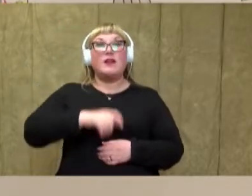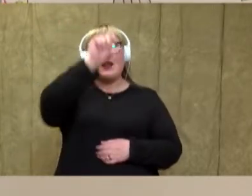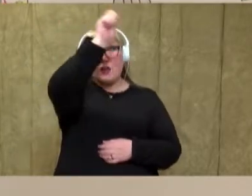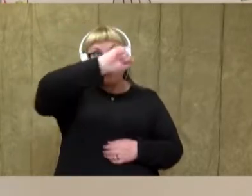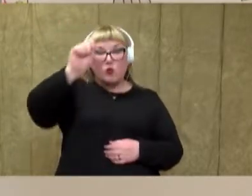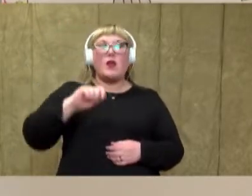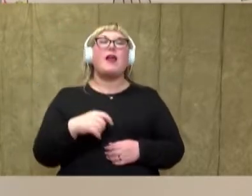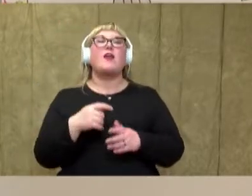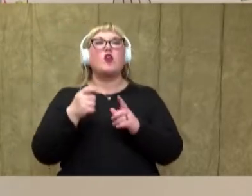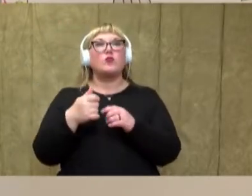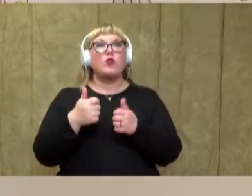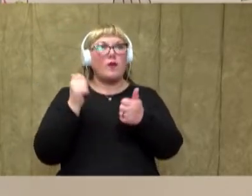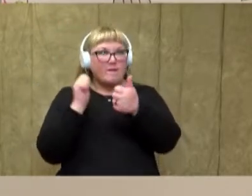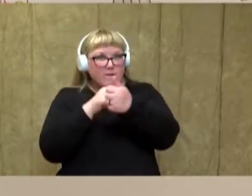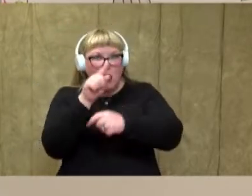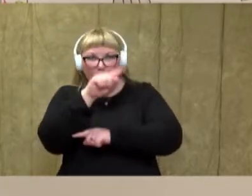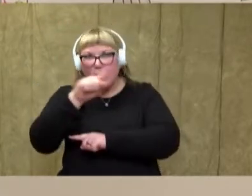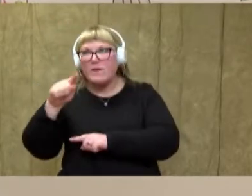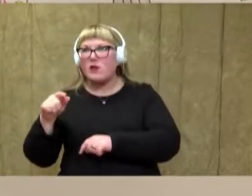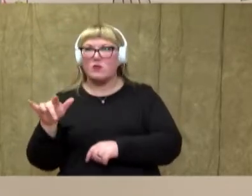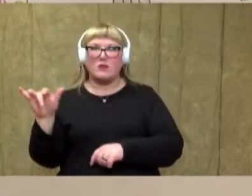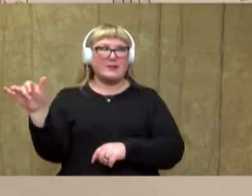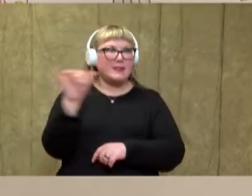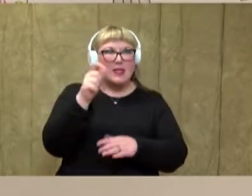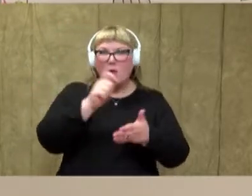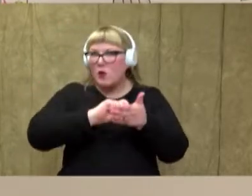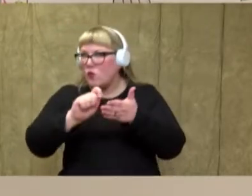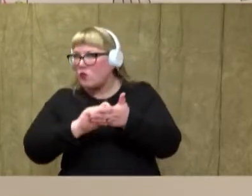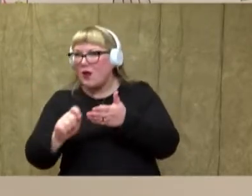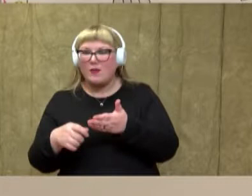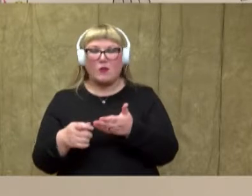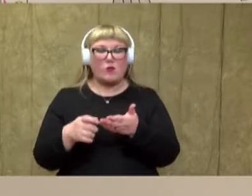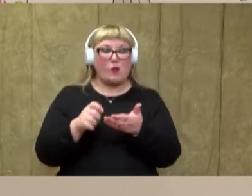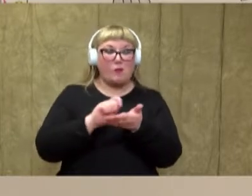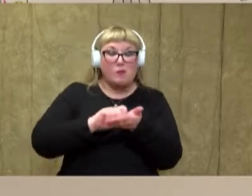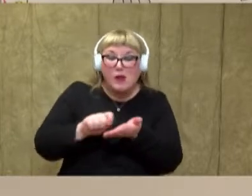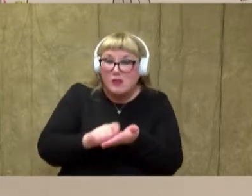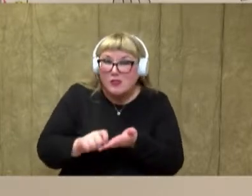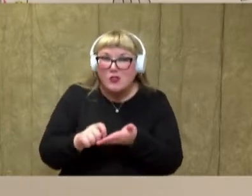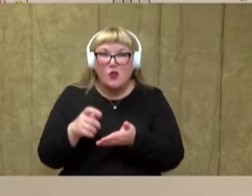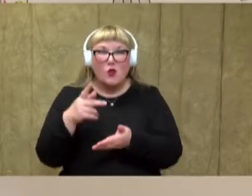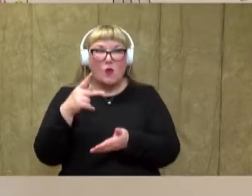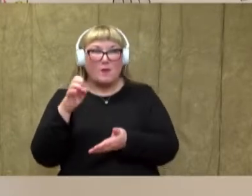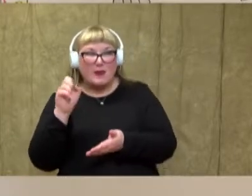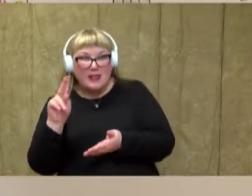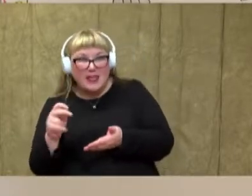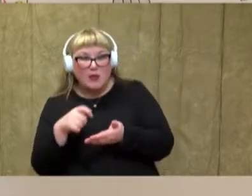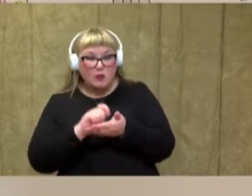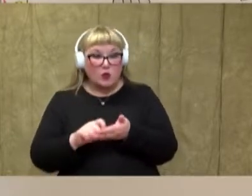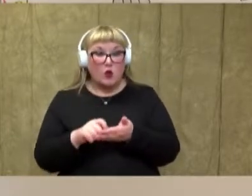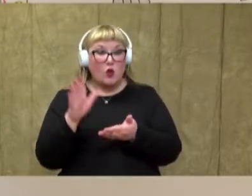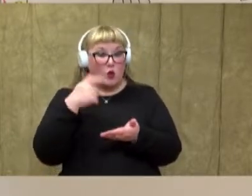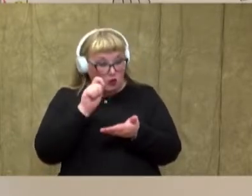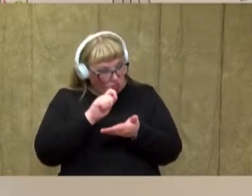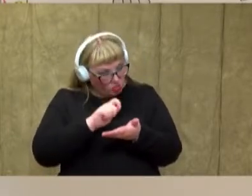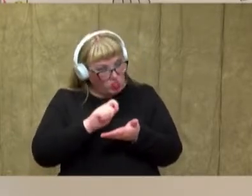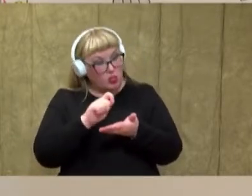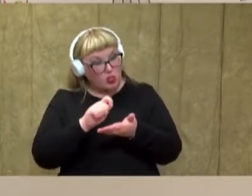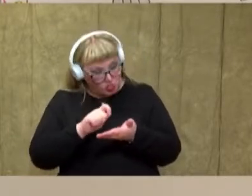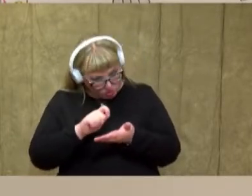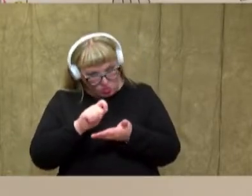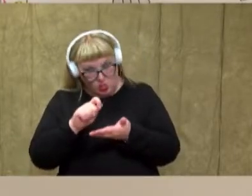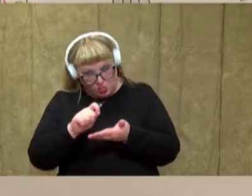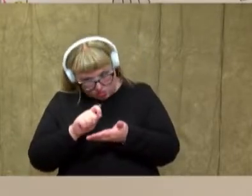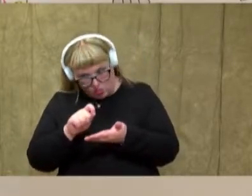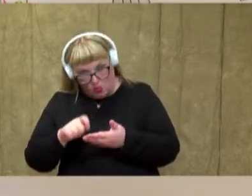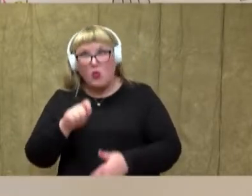your finger. Just like when you're writing with your pencil and with your pen on your paper, your eyes have to follow all the way around with